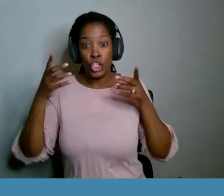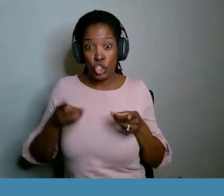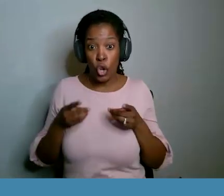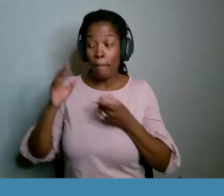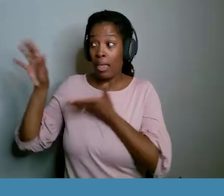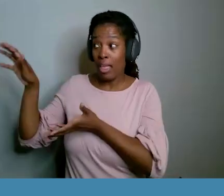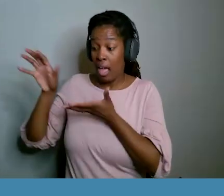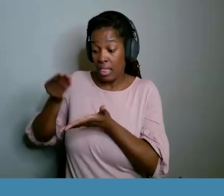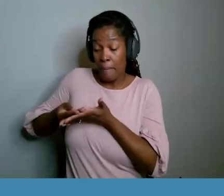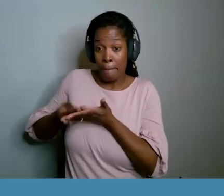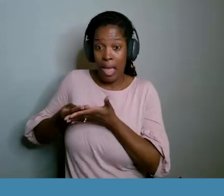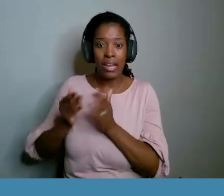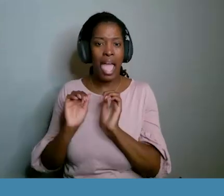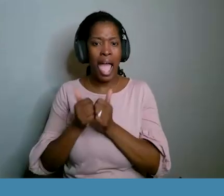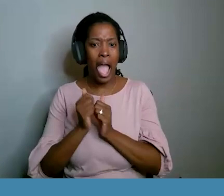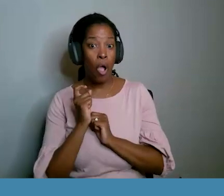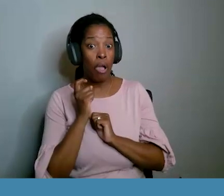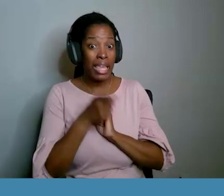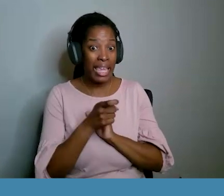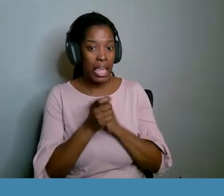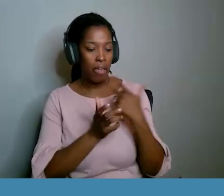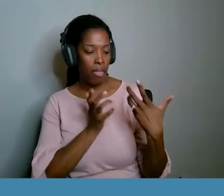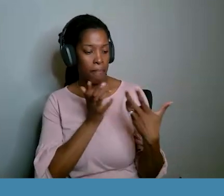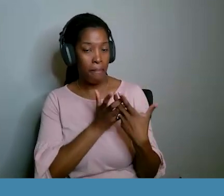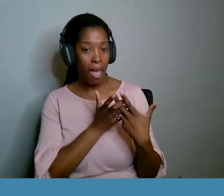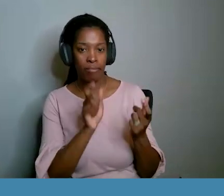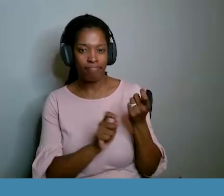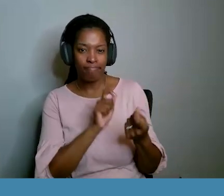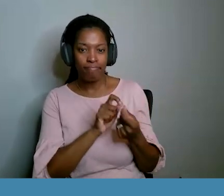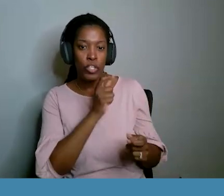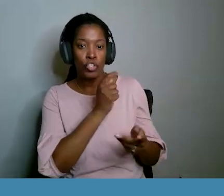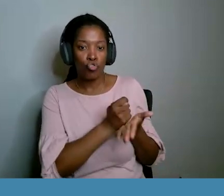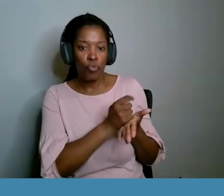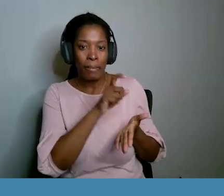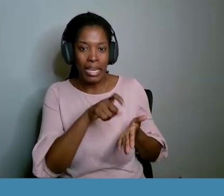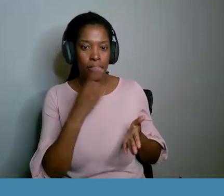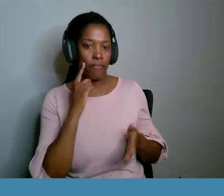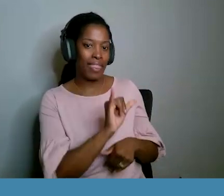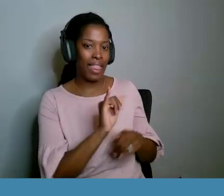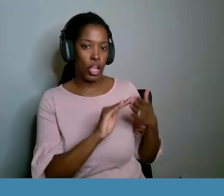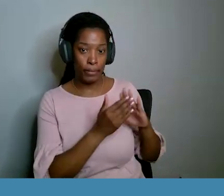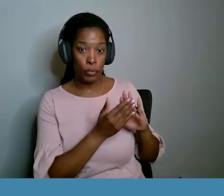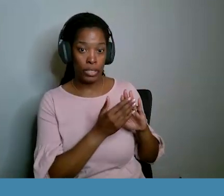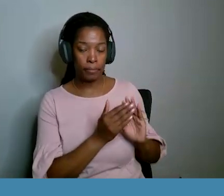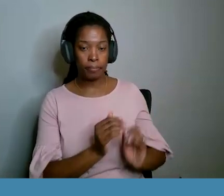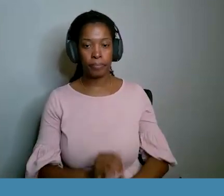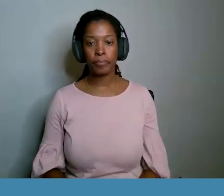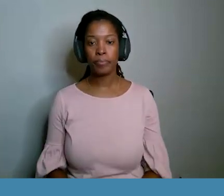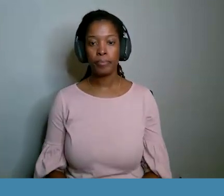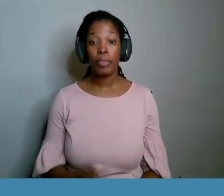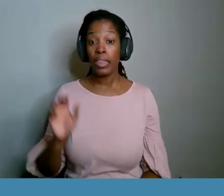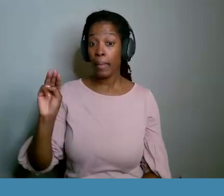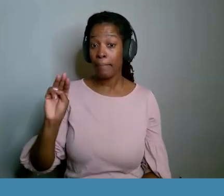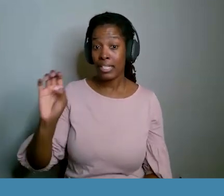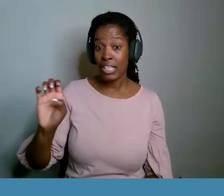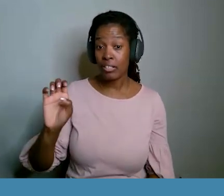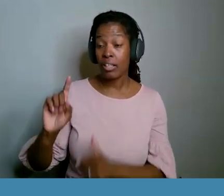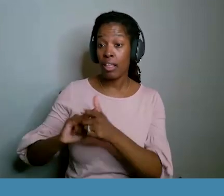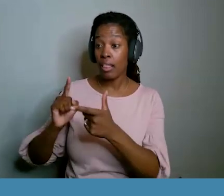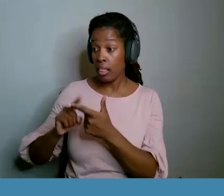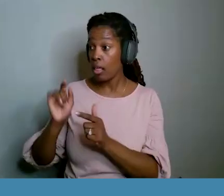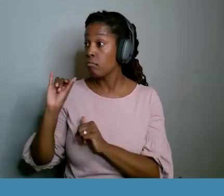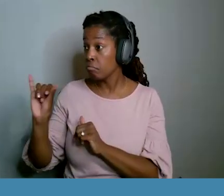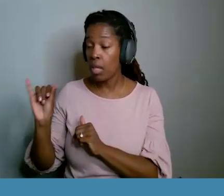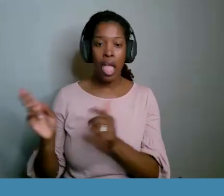should be tailored to fit and meet the treatment needs of that community. So these managing entities then contract with